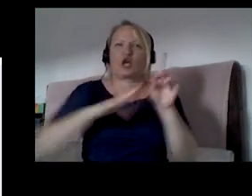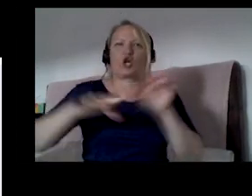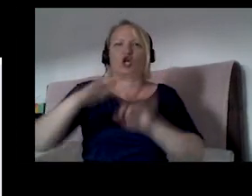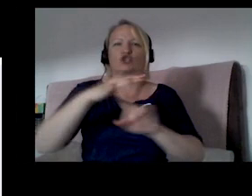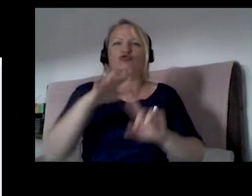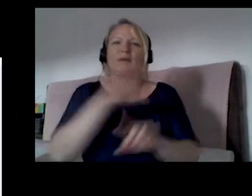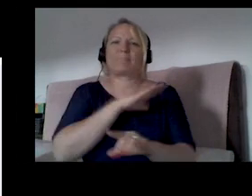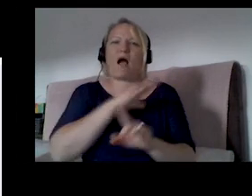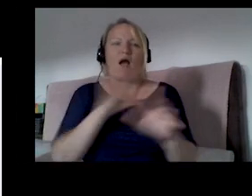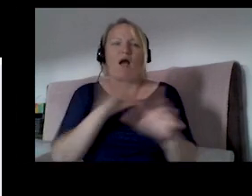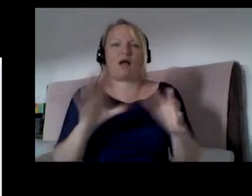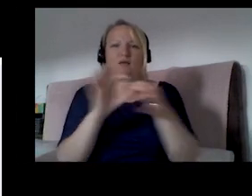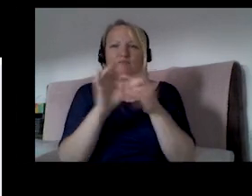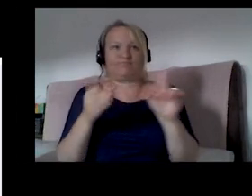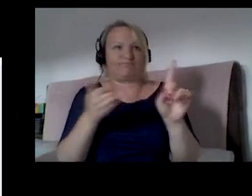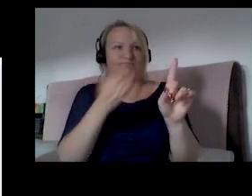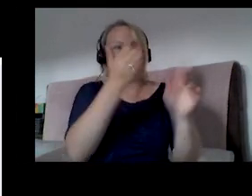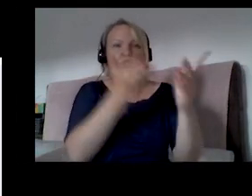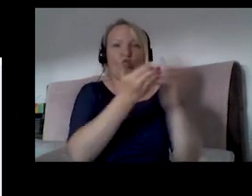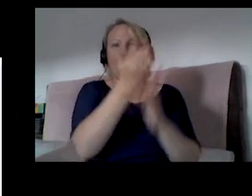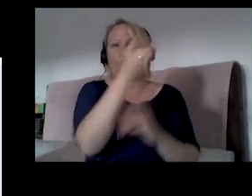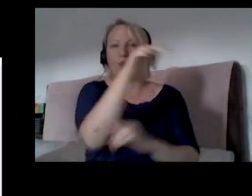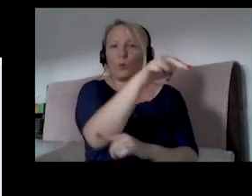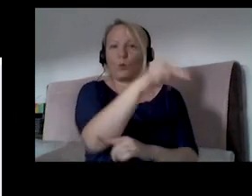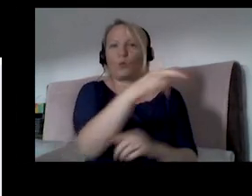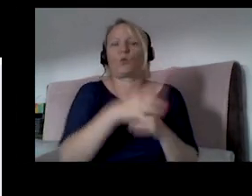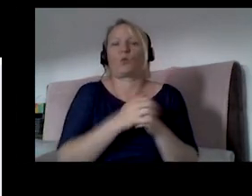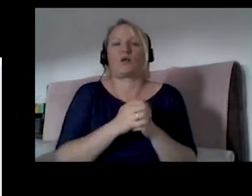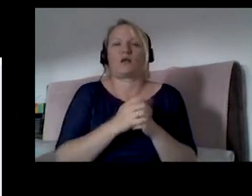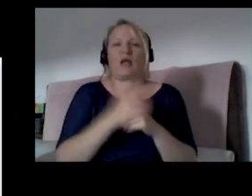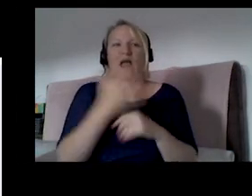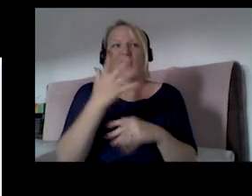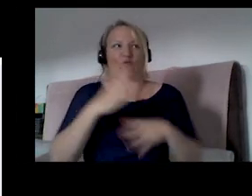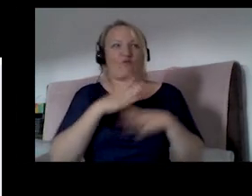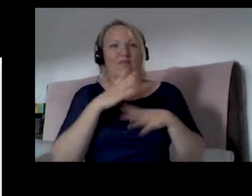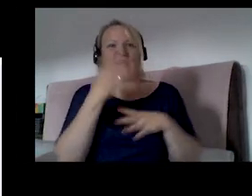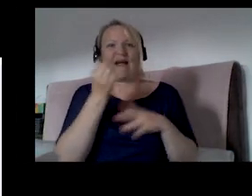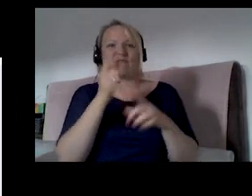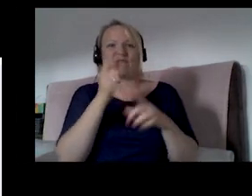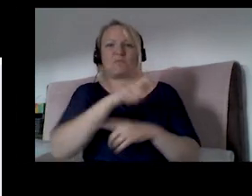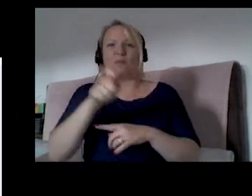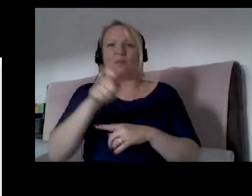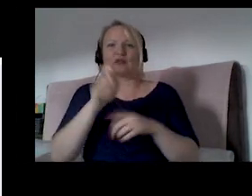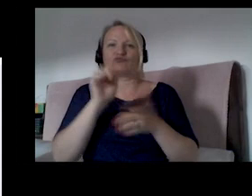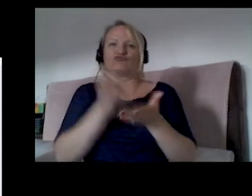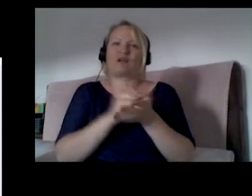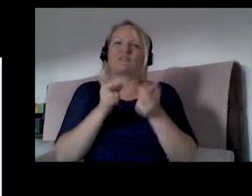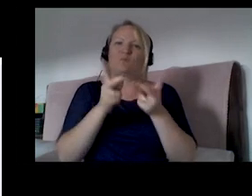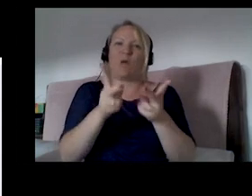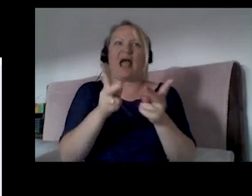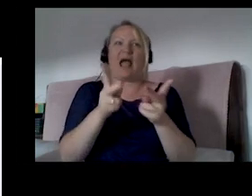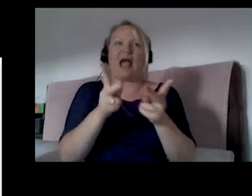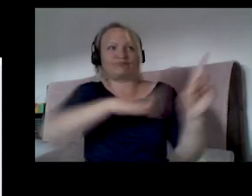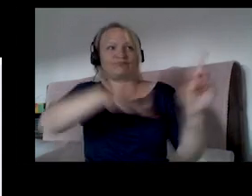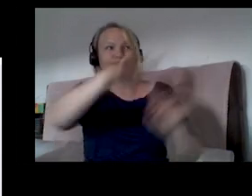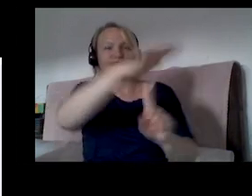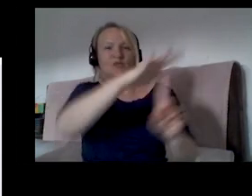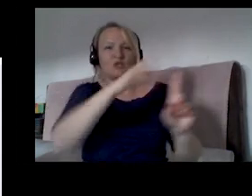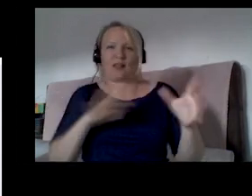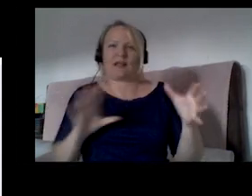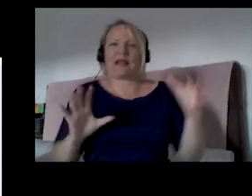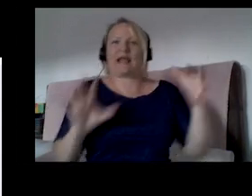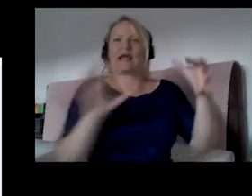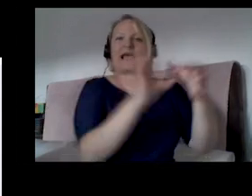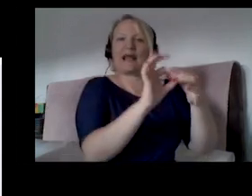Ockington Little Bellhouse Country Park to Orsett Fen and beyond, and upgrading the existing public rights-of-way along the